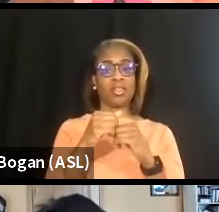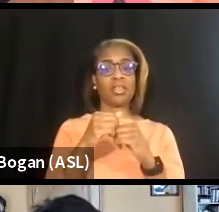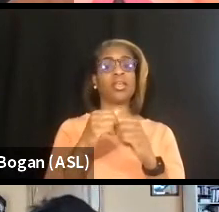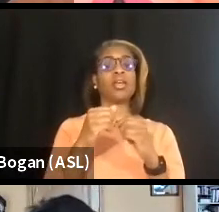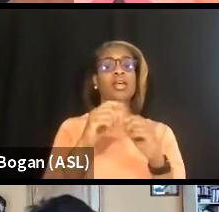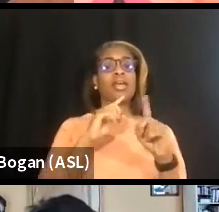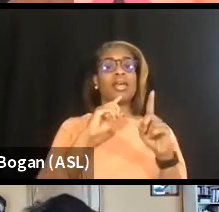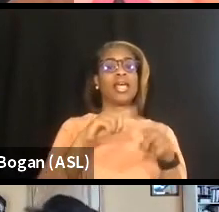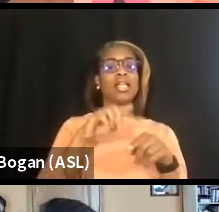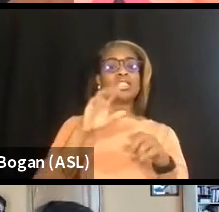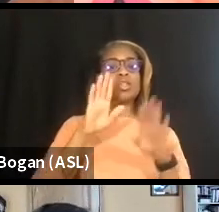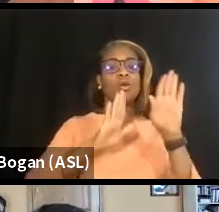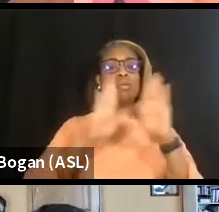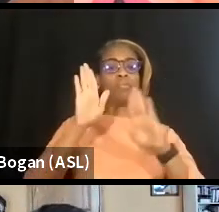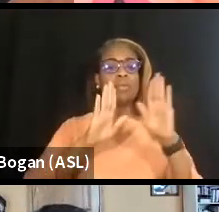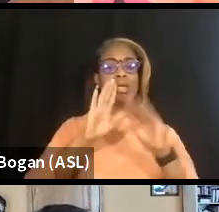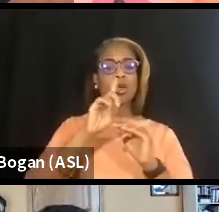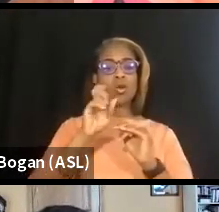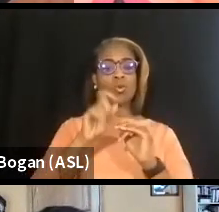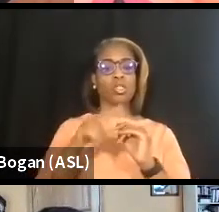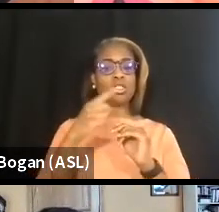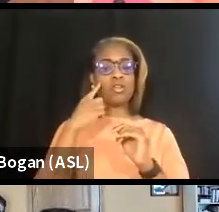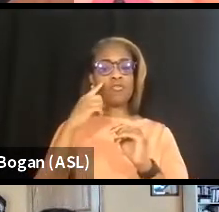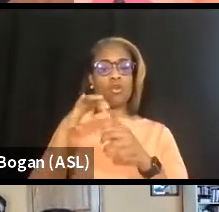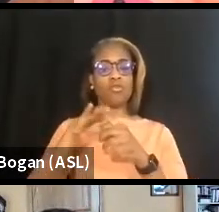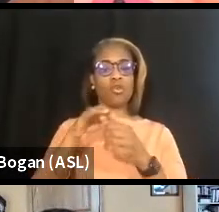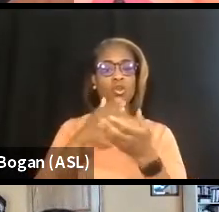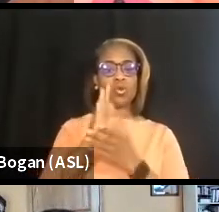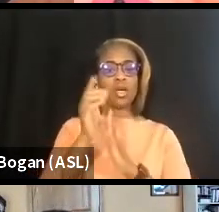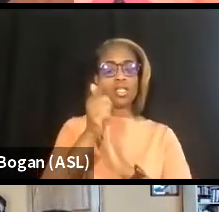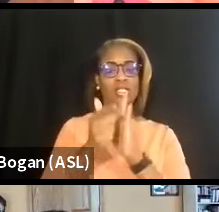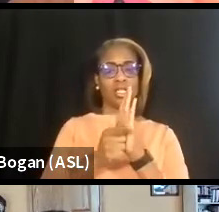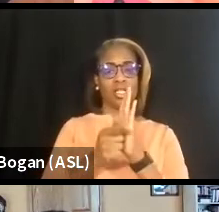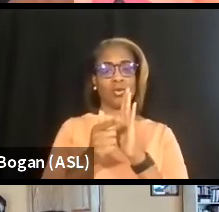bidder questions for the Voting Rights Act Legal Counsel RFP.